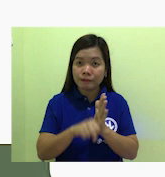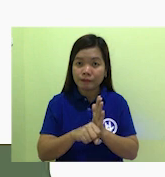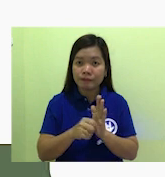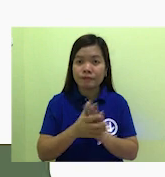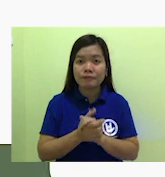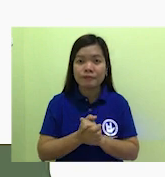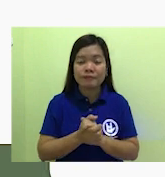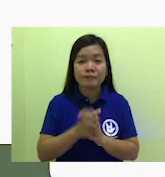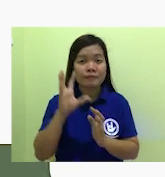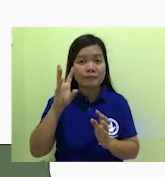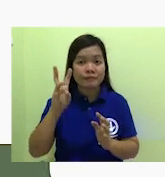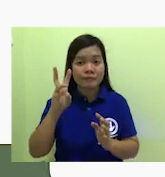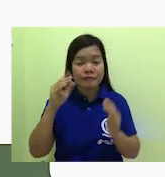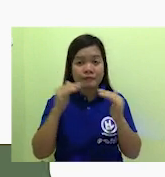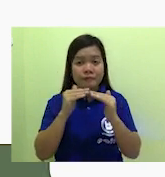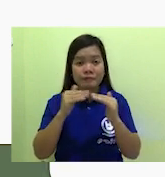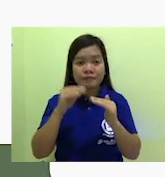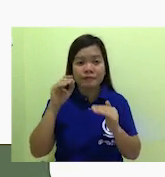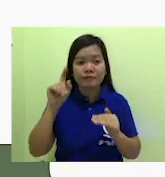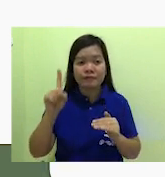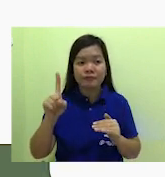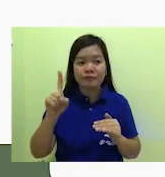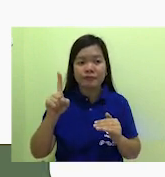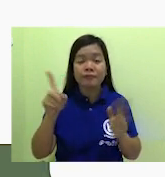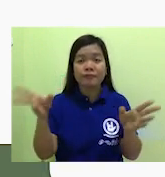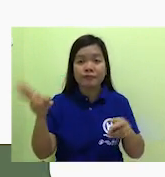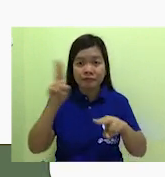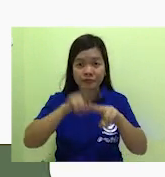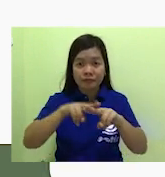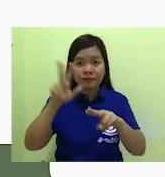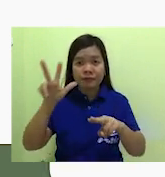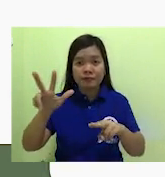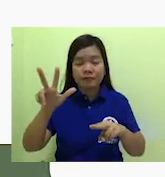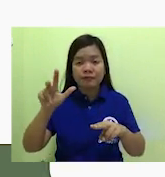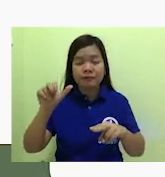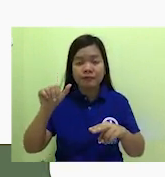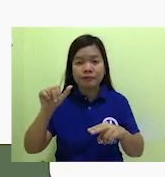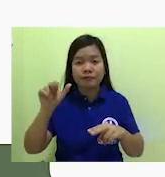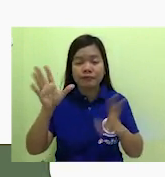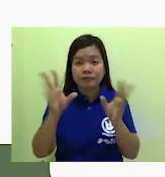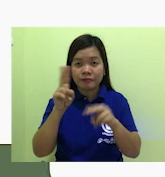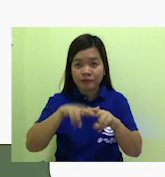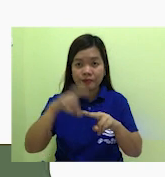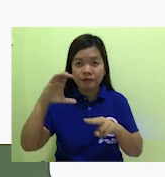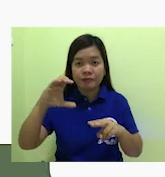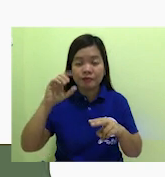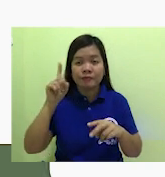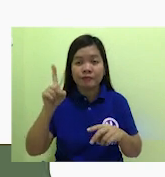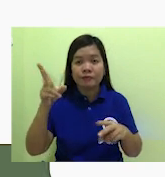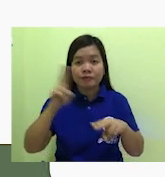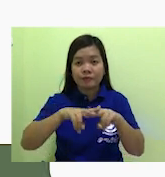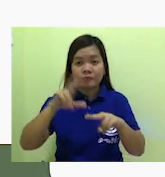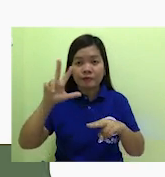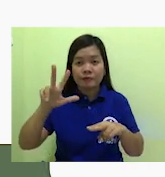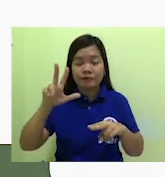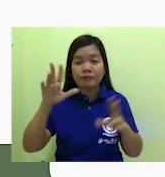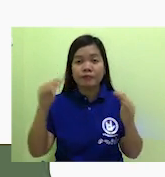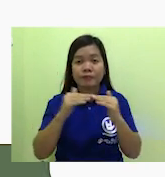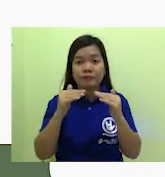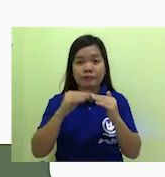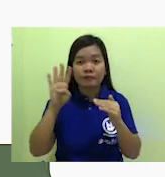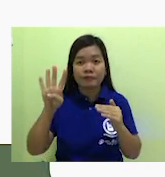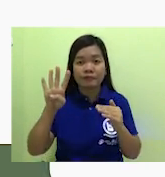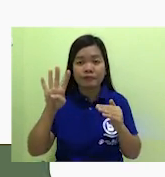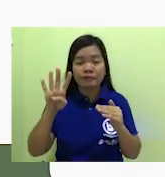So 6 equals 1 plus 3 plus C. 1 plus 3 is